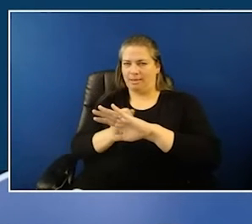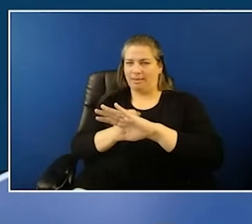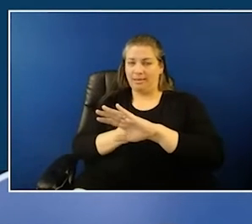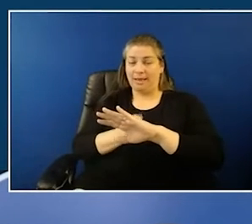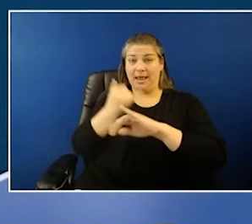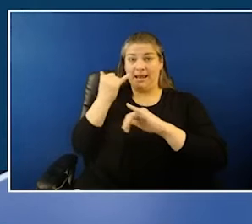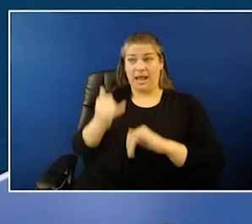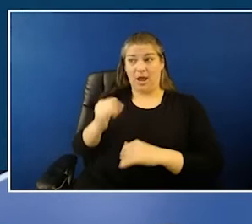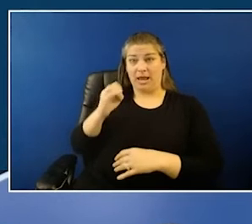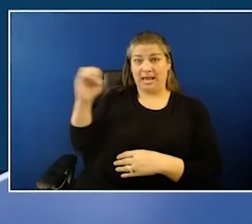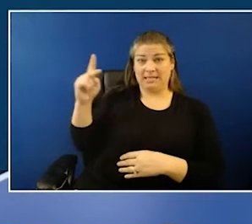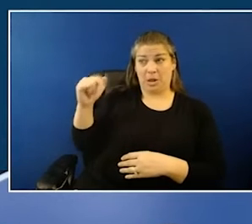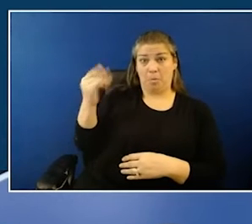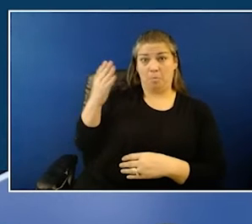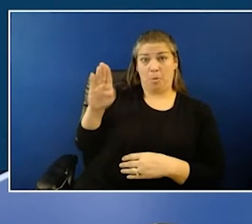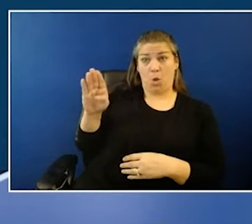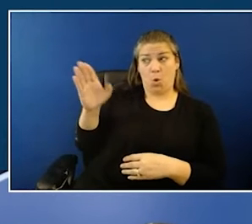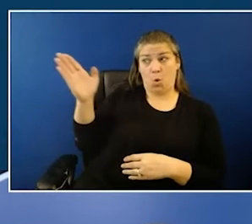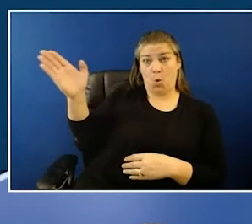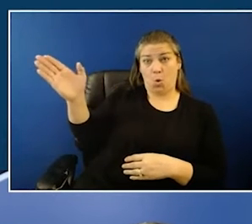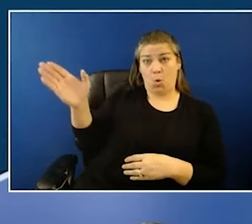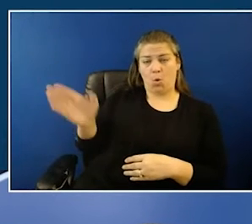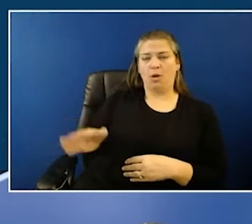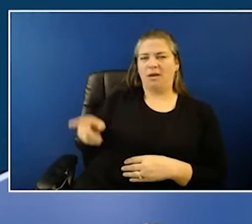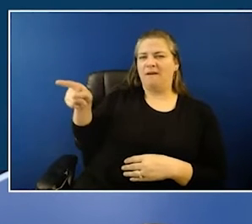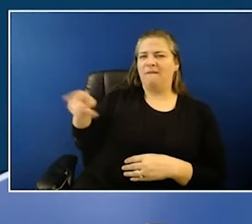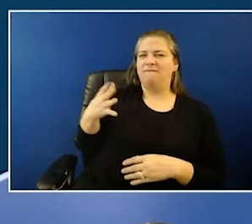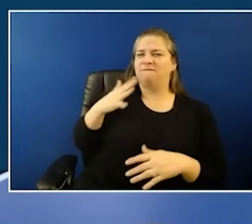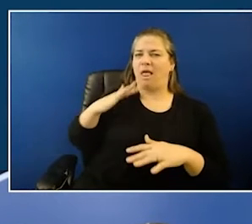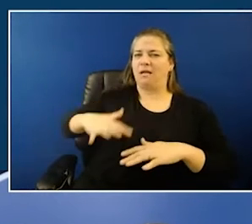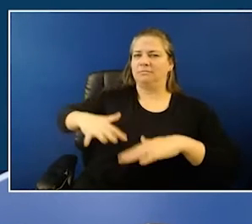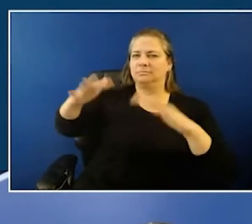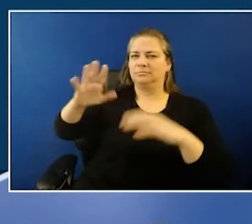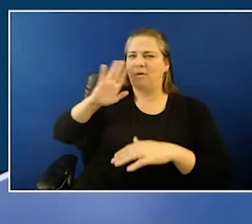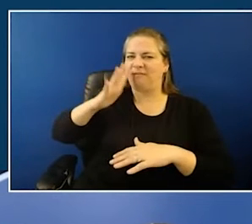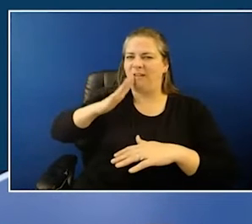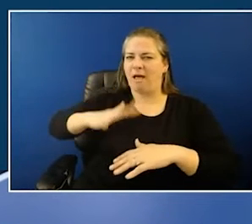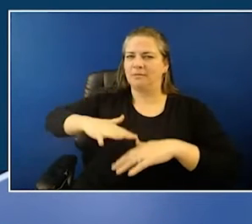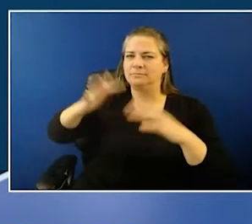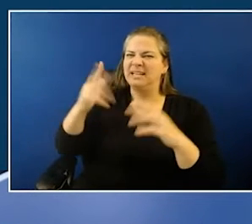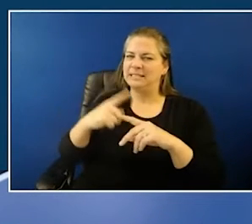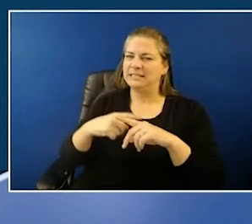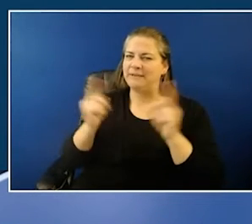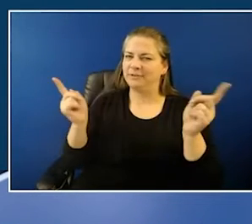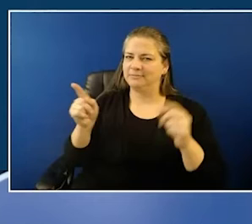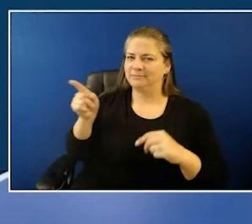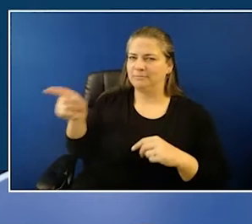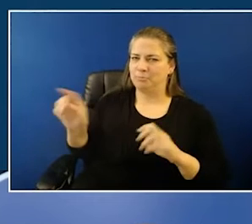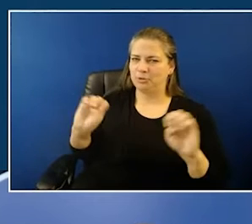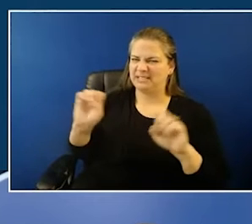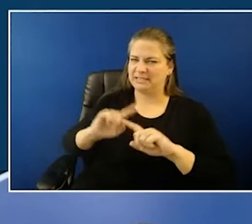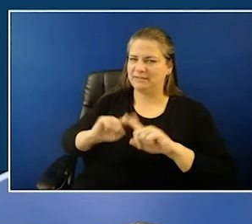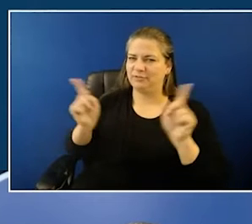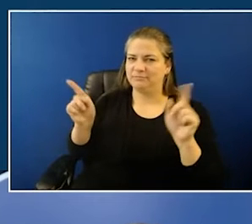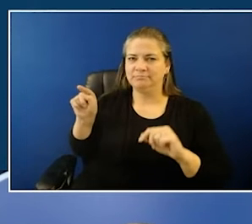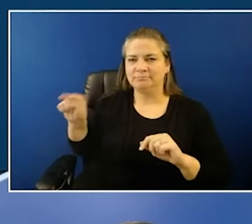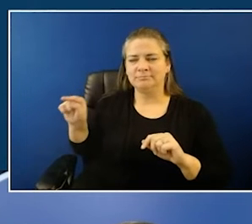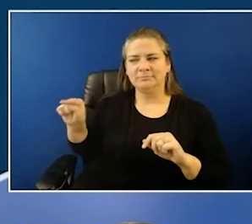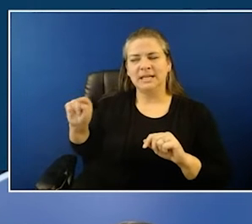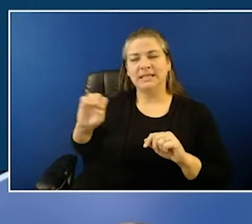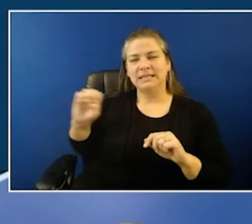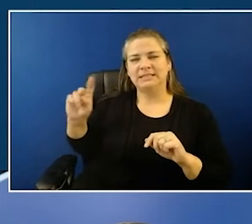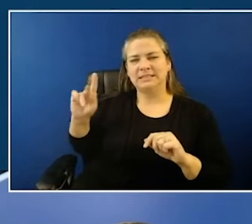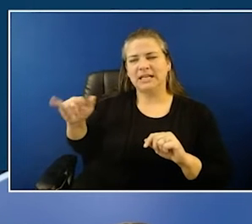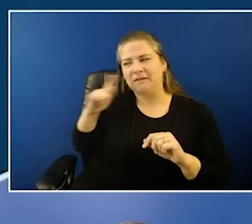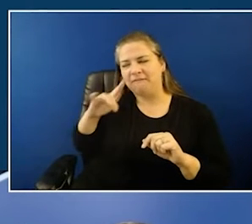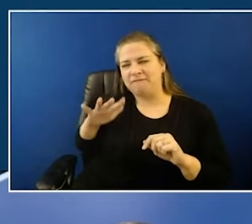a lot of where we think we're going to get the flooding. So you will be facing a different type of emergency, most likely. This is still